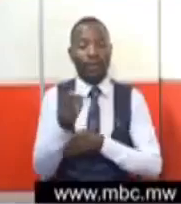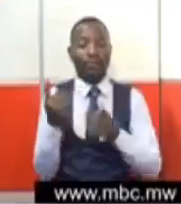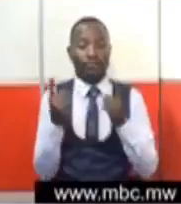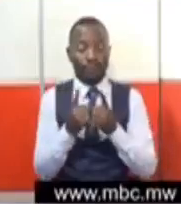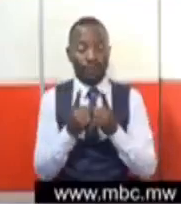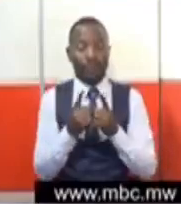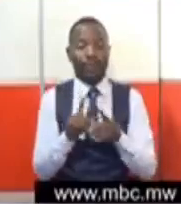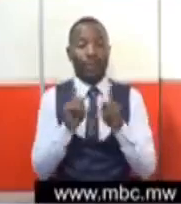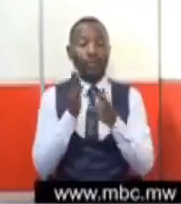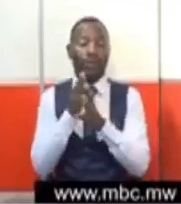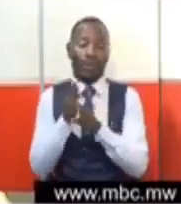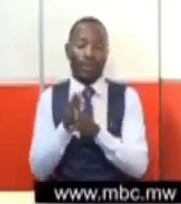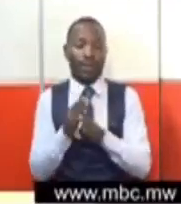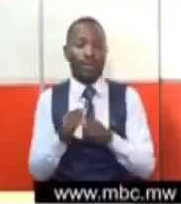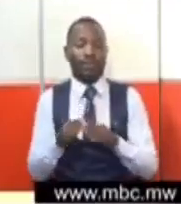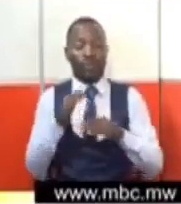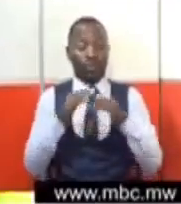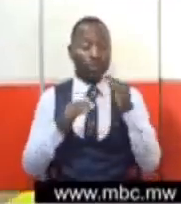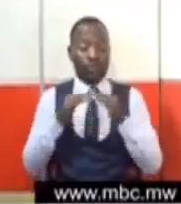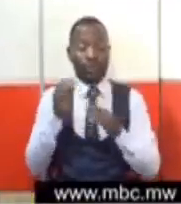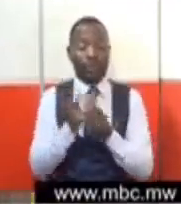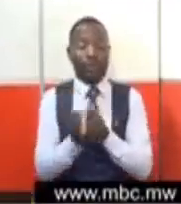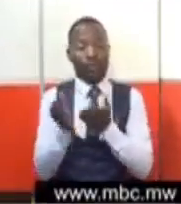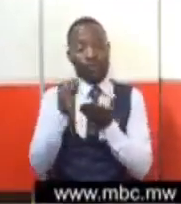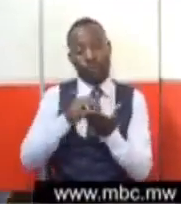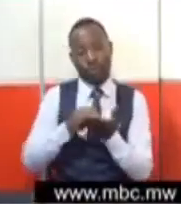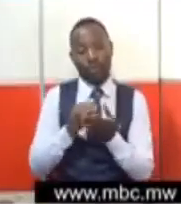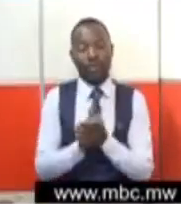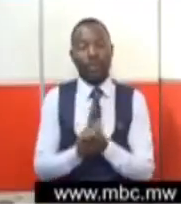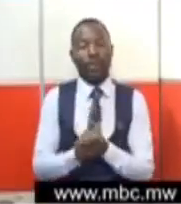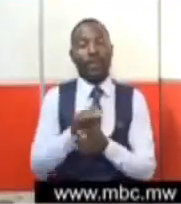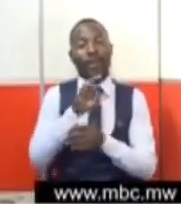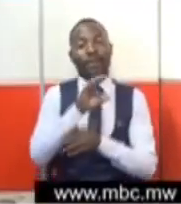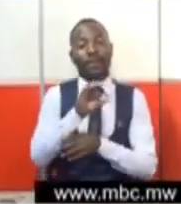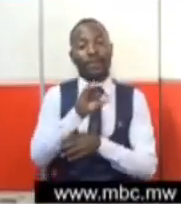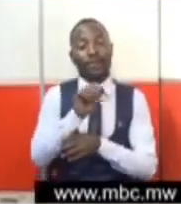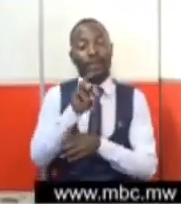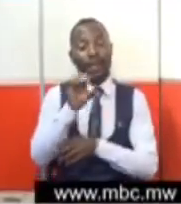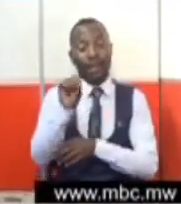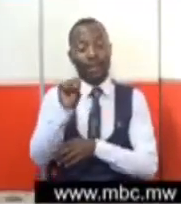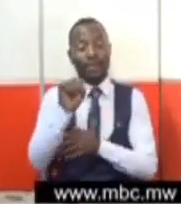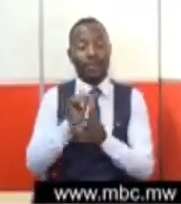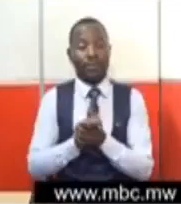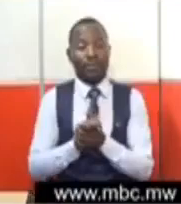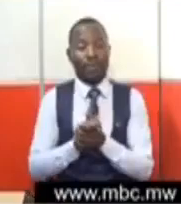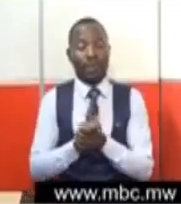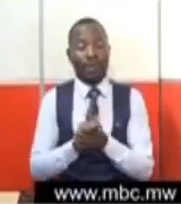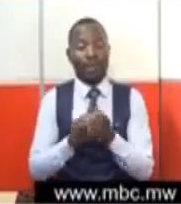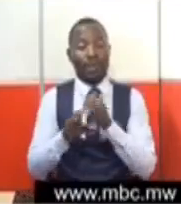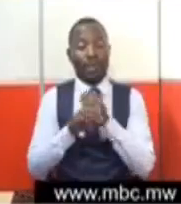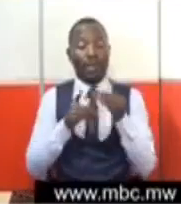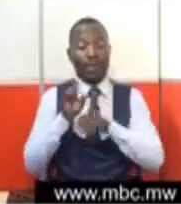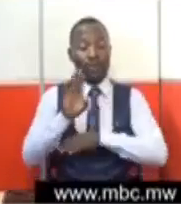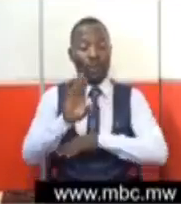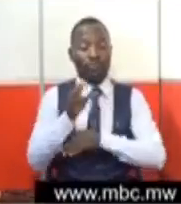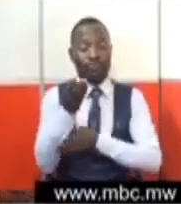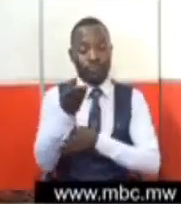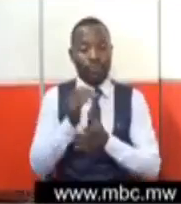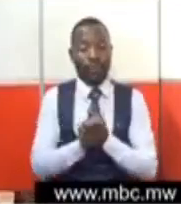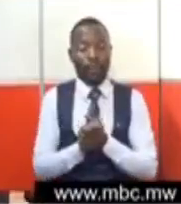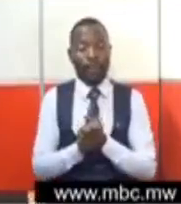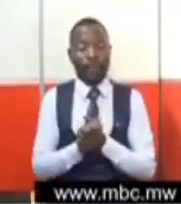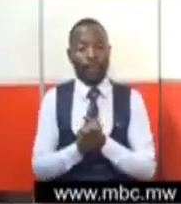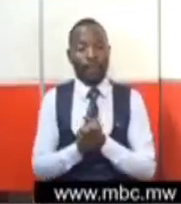different players in the housing sector, including the Catholic Relief Services Malawi, whose country director is Sekai